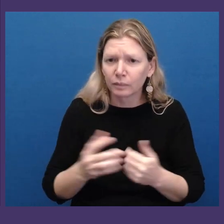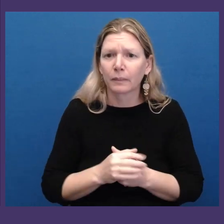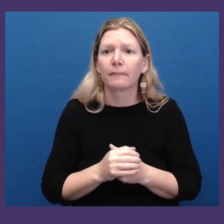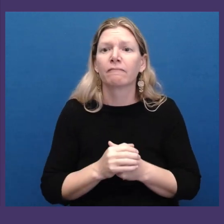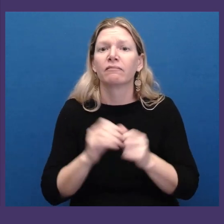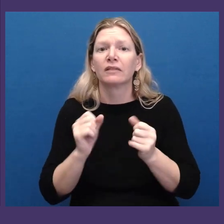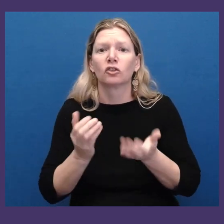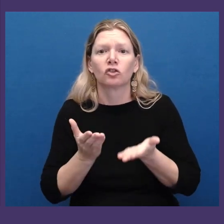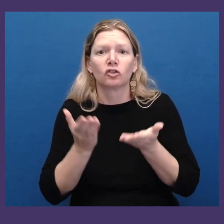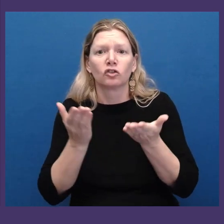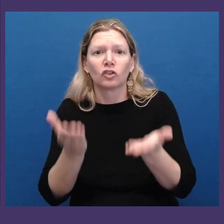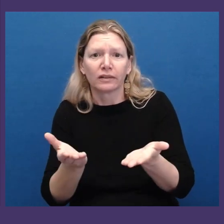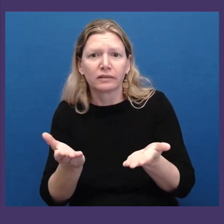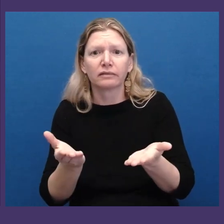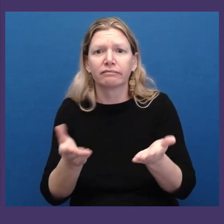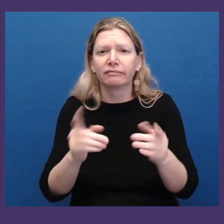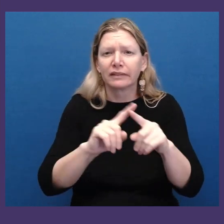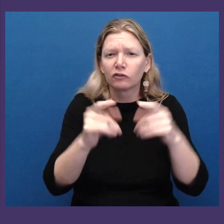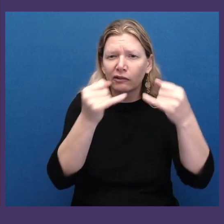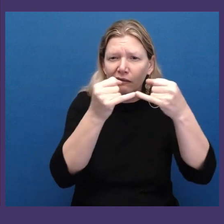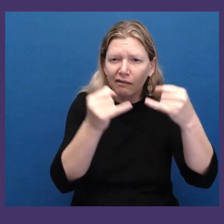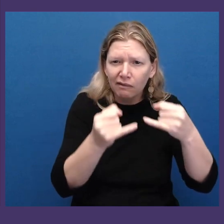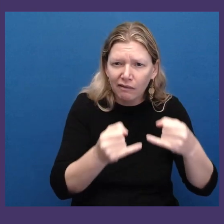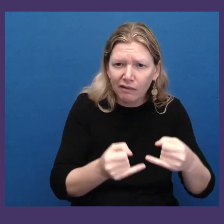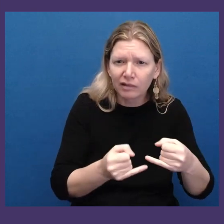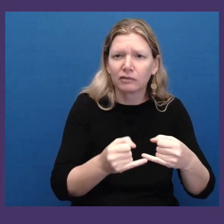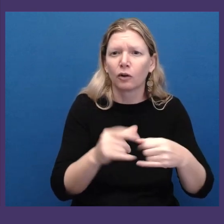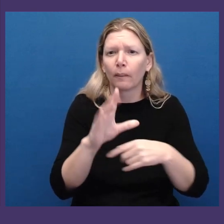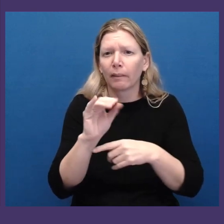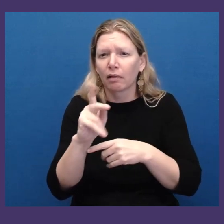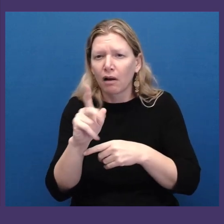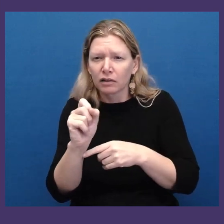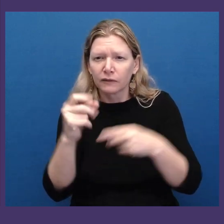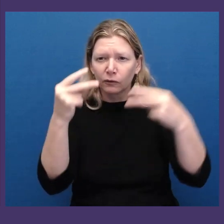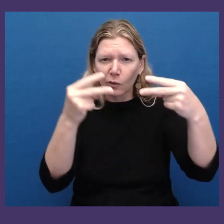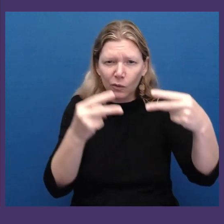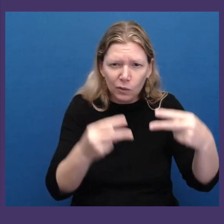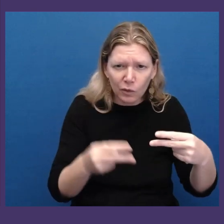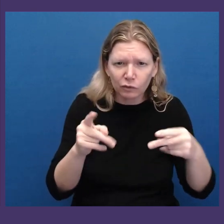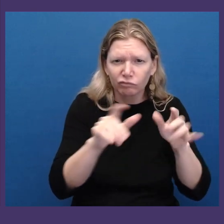code as you type, helping you write code faster and with fewer errors.